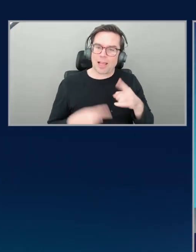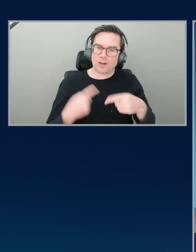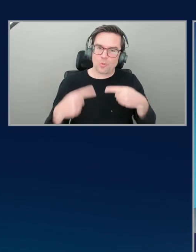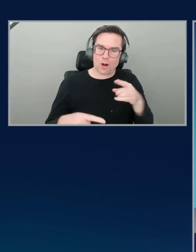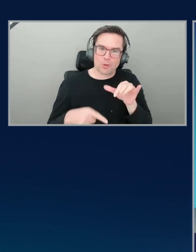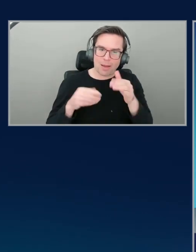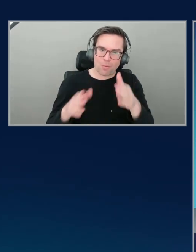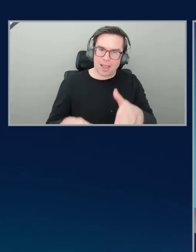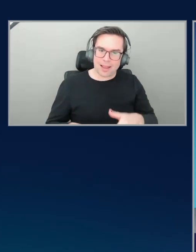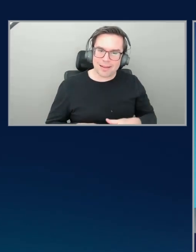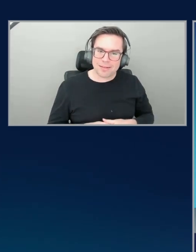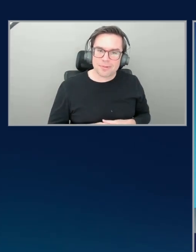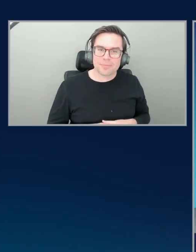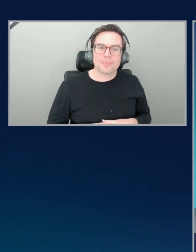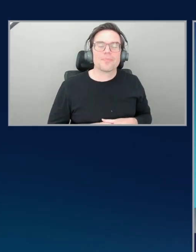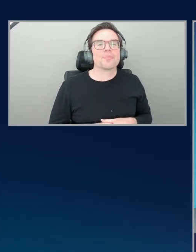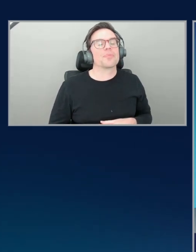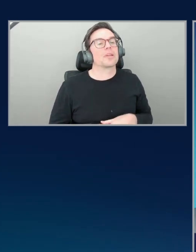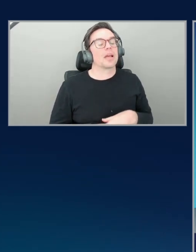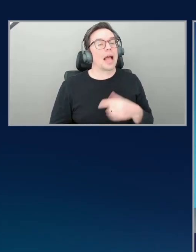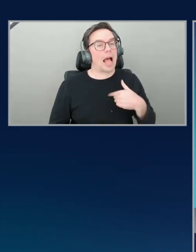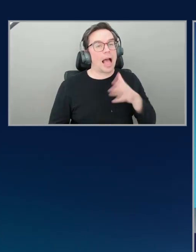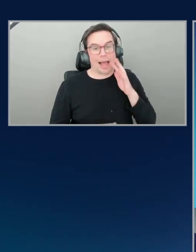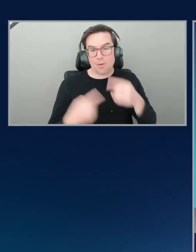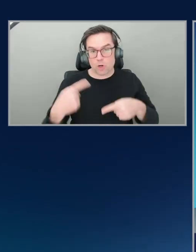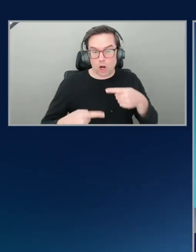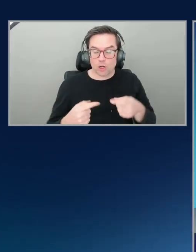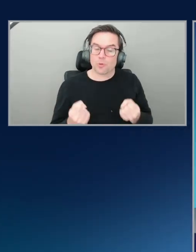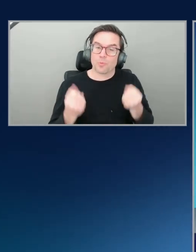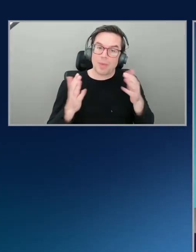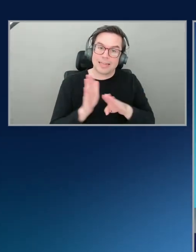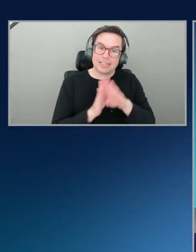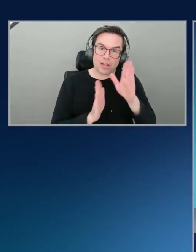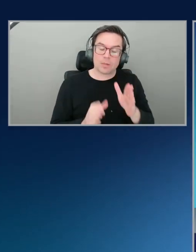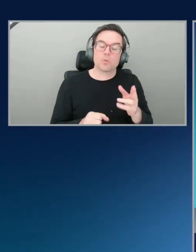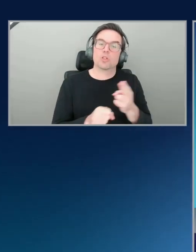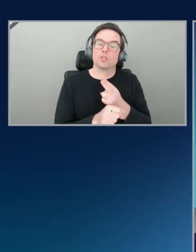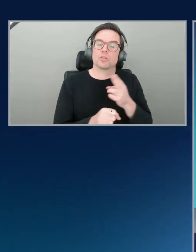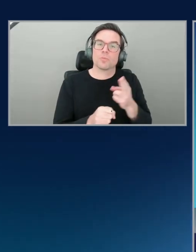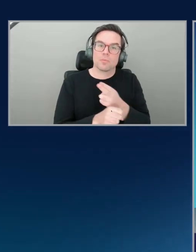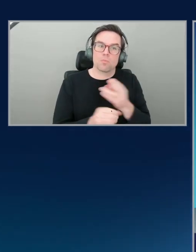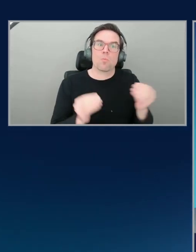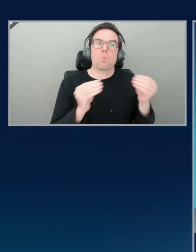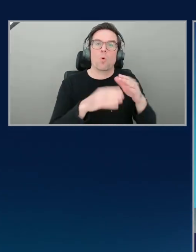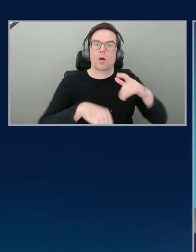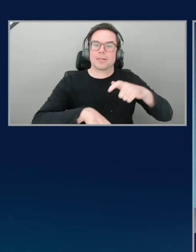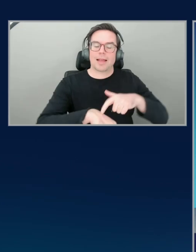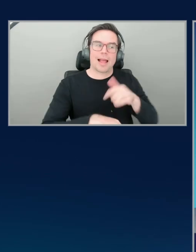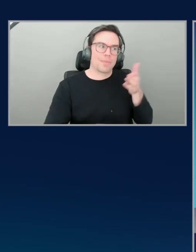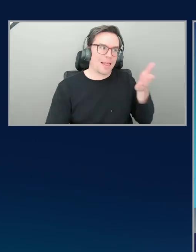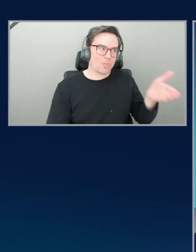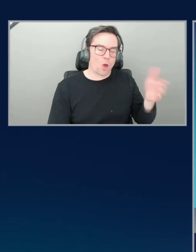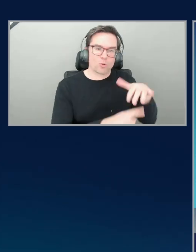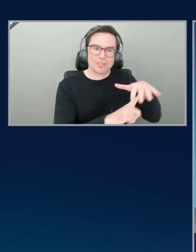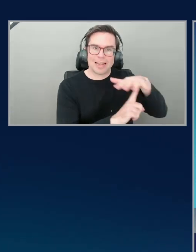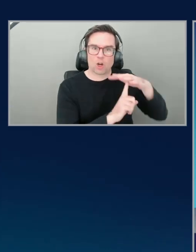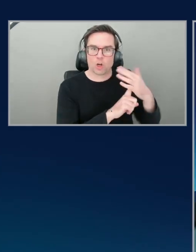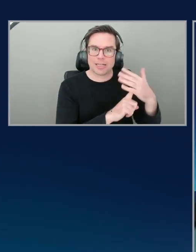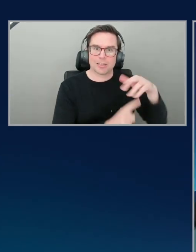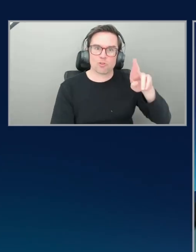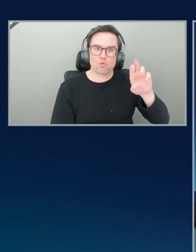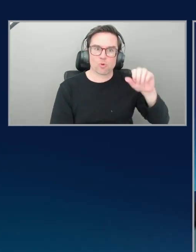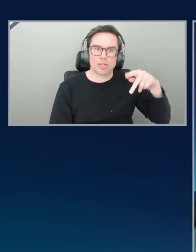I would argue a lot of developers spend more time in those areas than they do actually in the IDE. Oh, yeah. Yeah. I mean, I think we